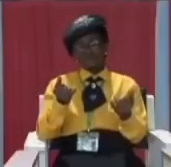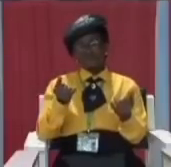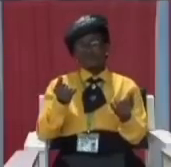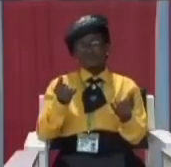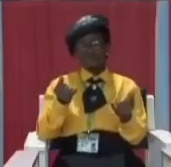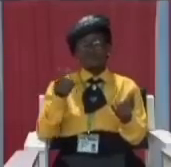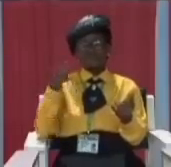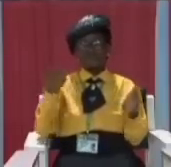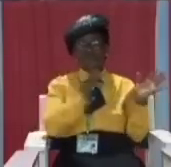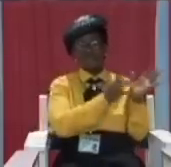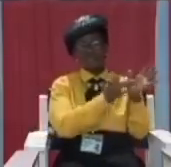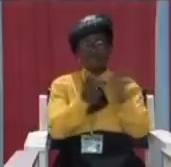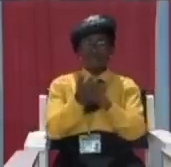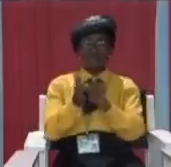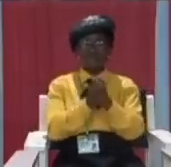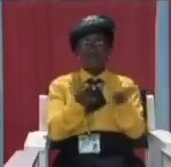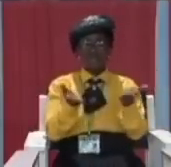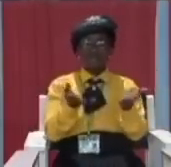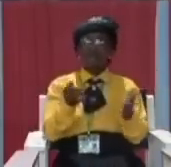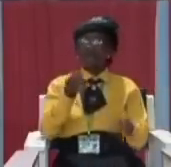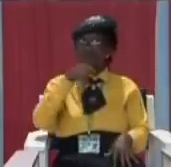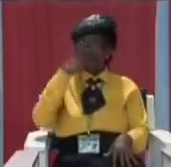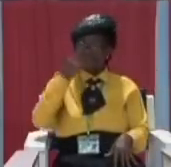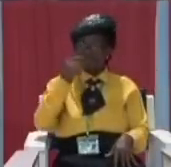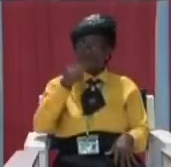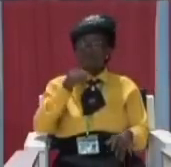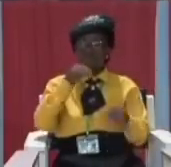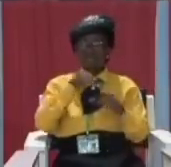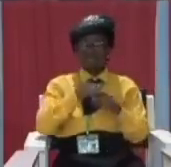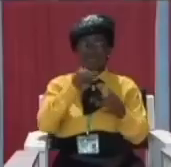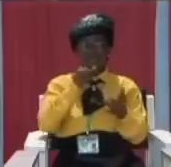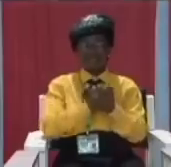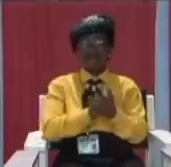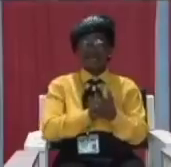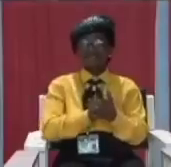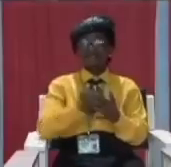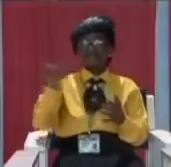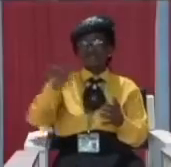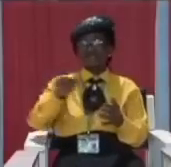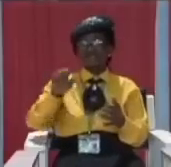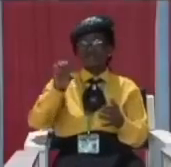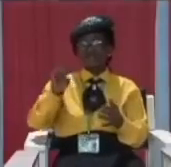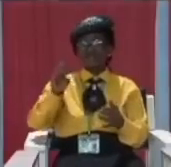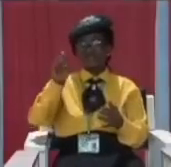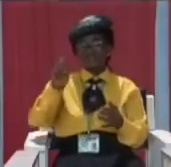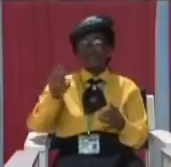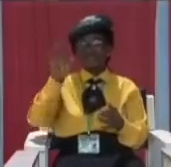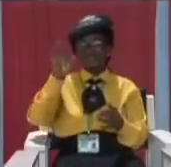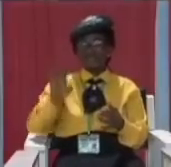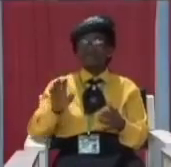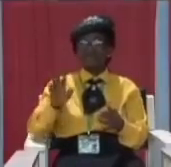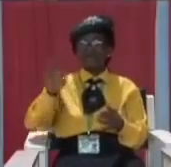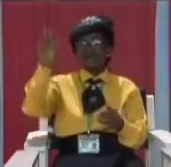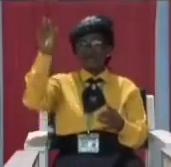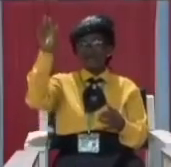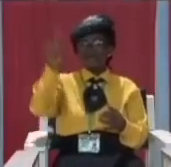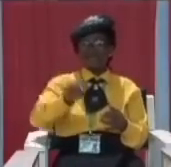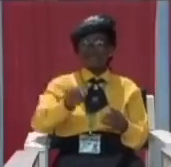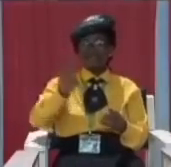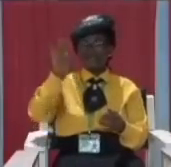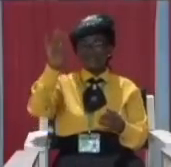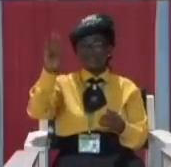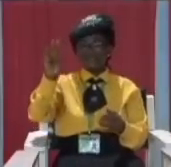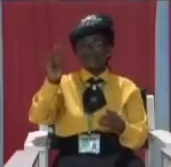the Bible says, in that same Ezekiel 37, from verse 11 to